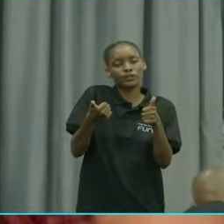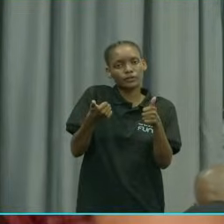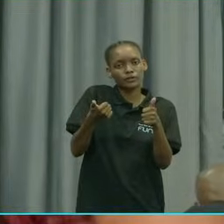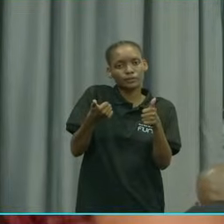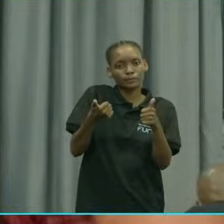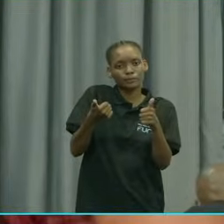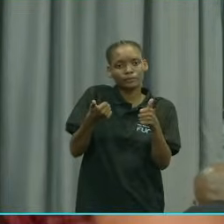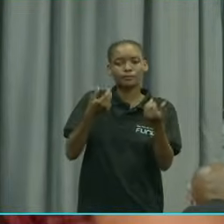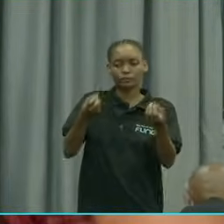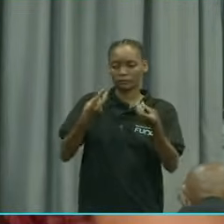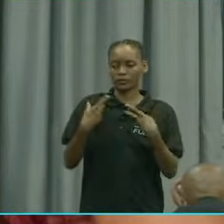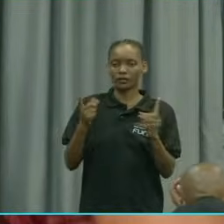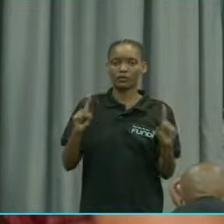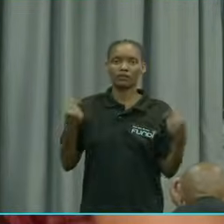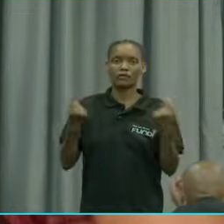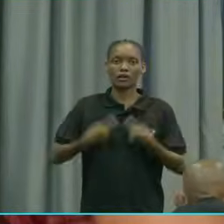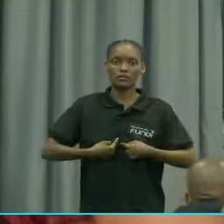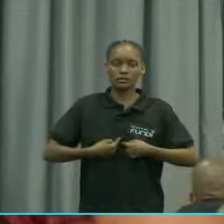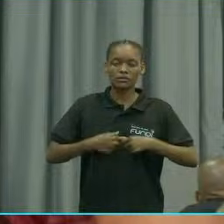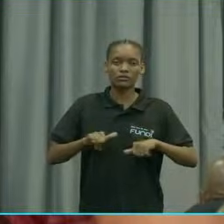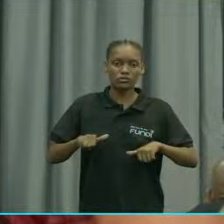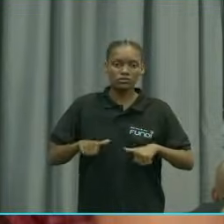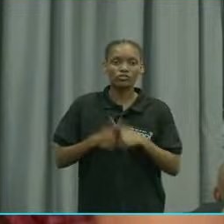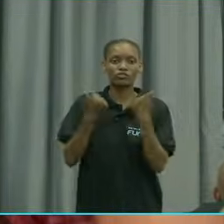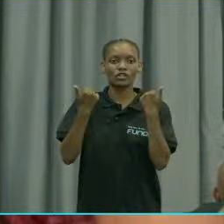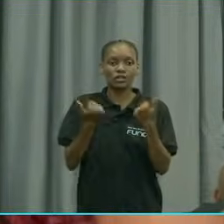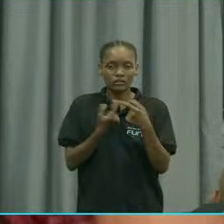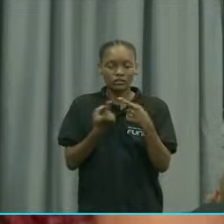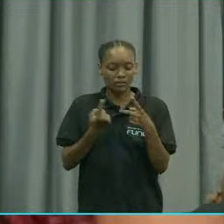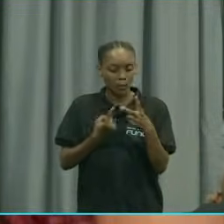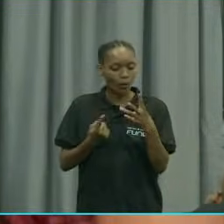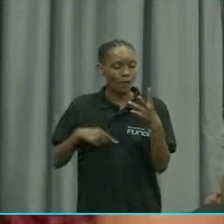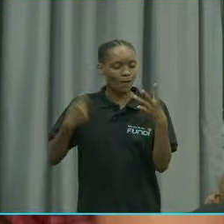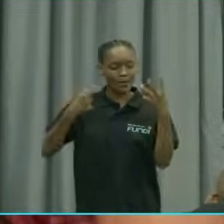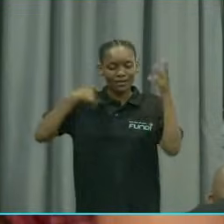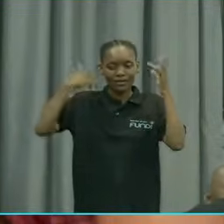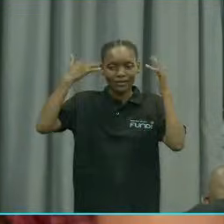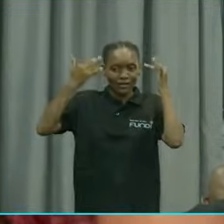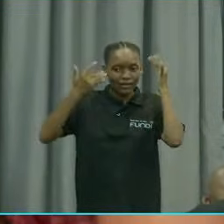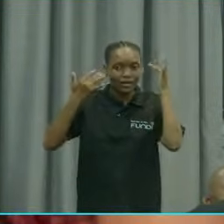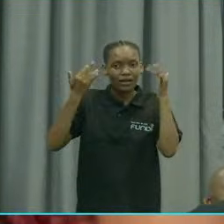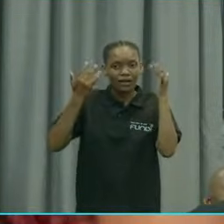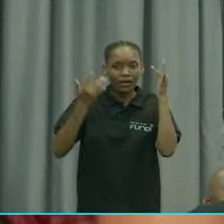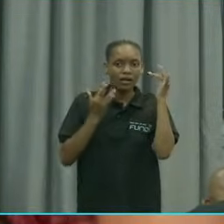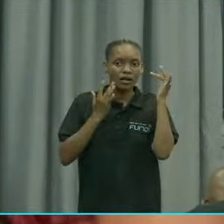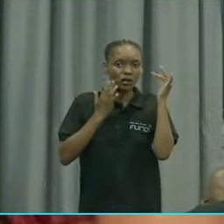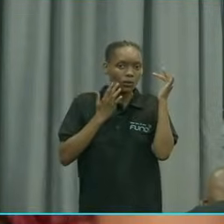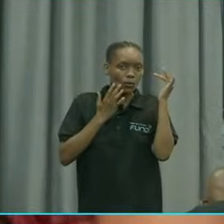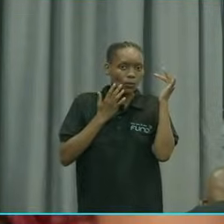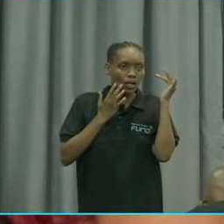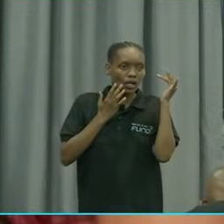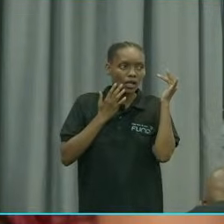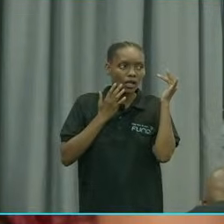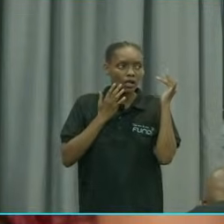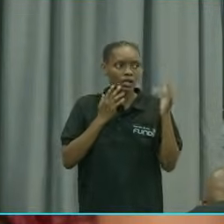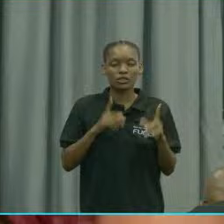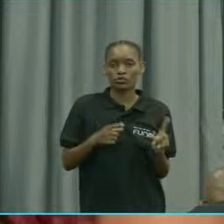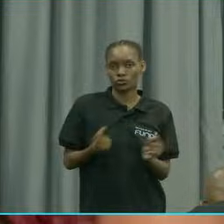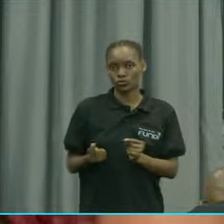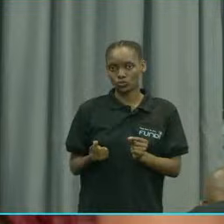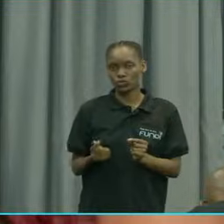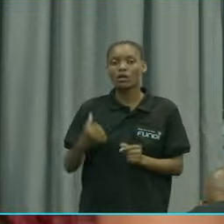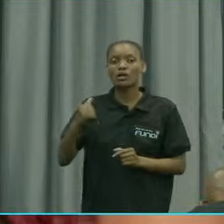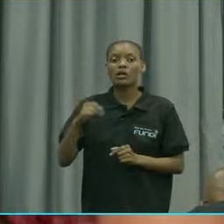is giving us challenges that we need to consider when we are doing this. I'm just proposing